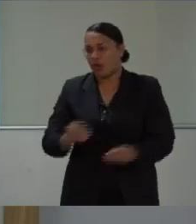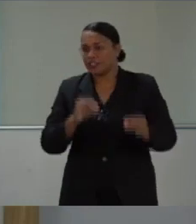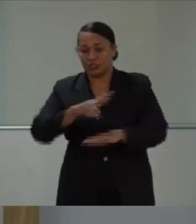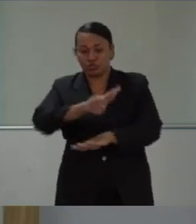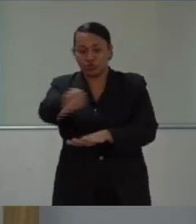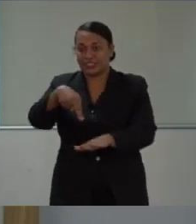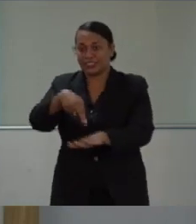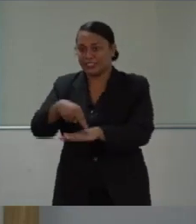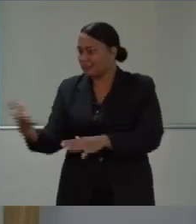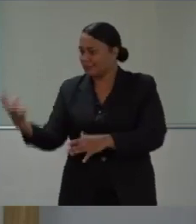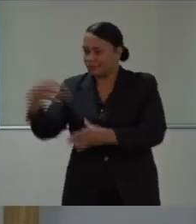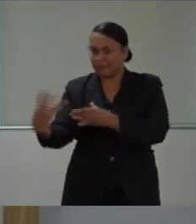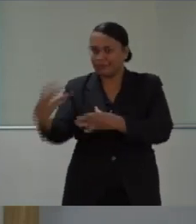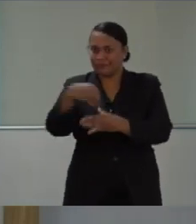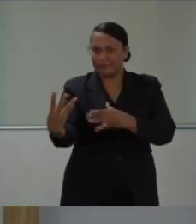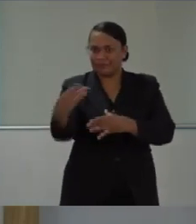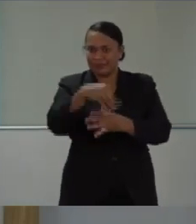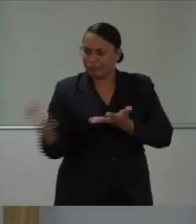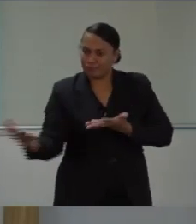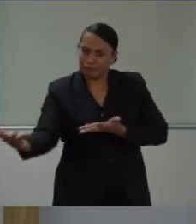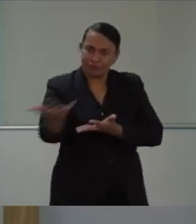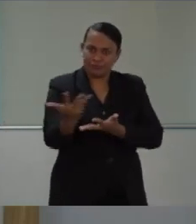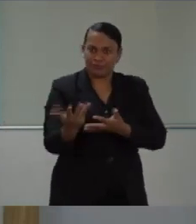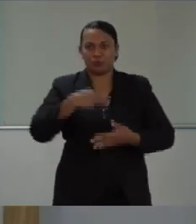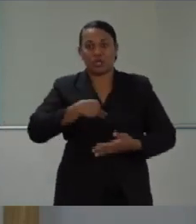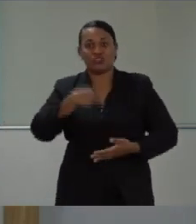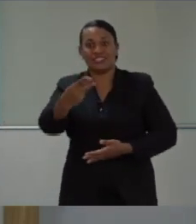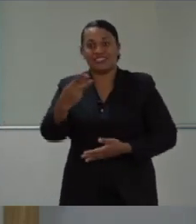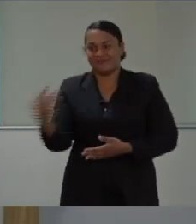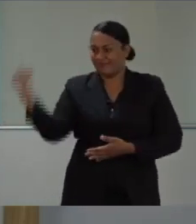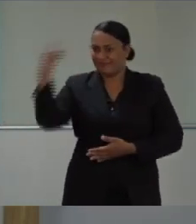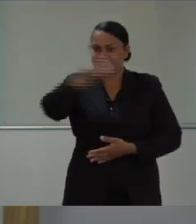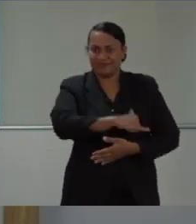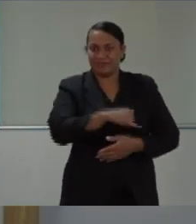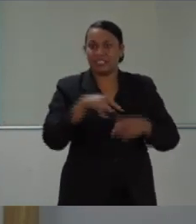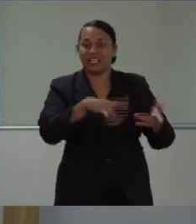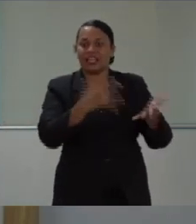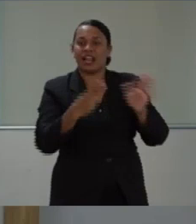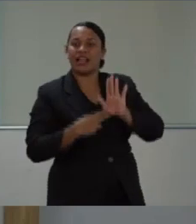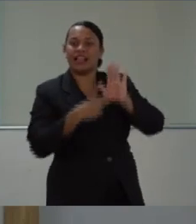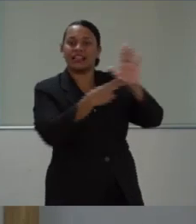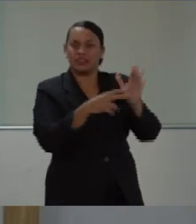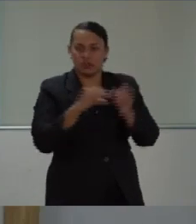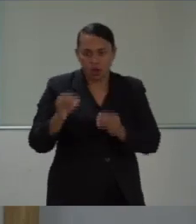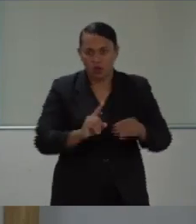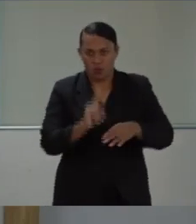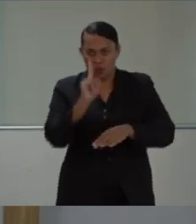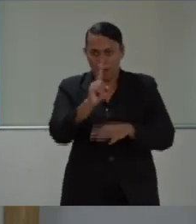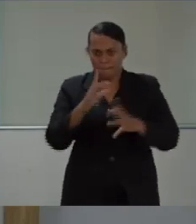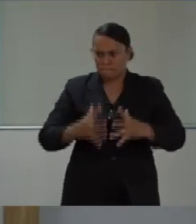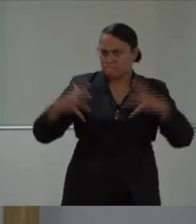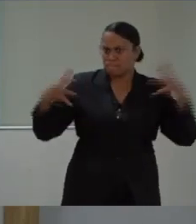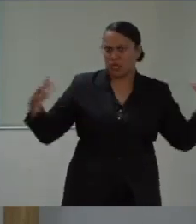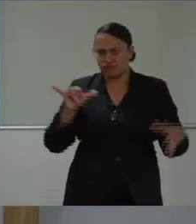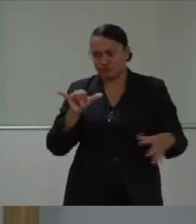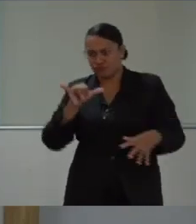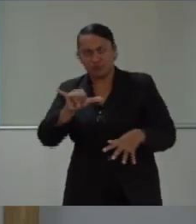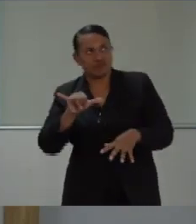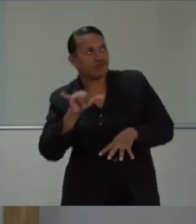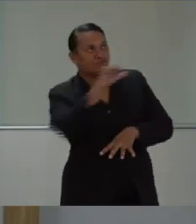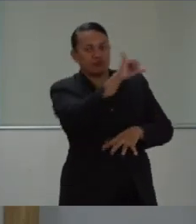Nandi ahead of their trans-Pacific flight to Salt Lake City. On the flight from Kiribati to